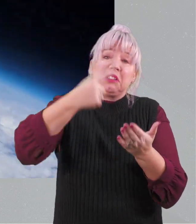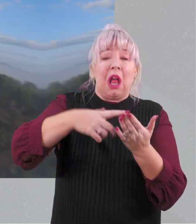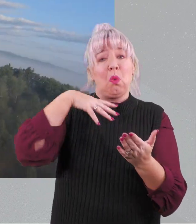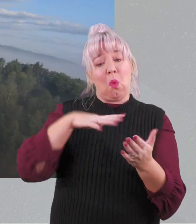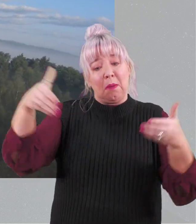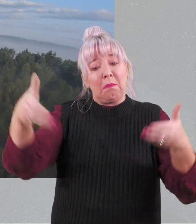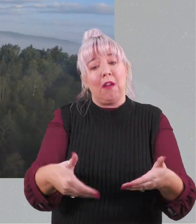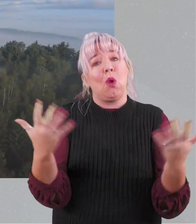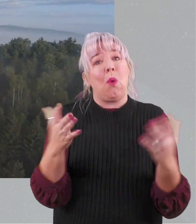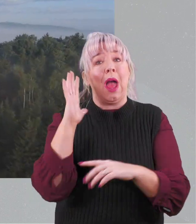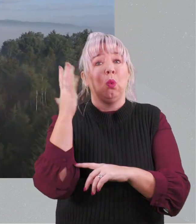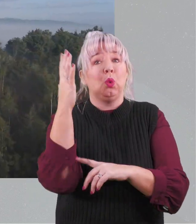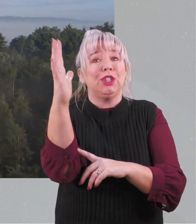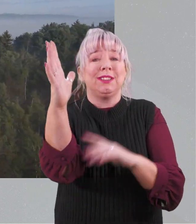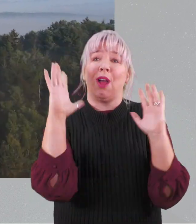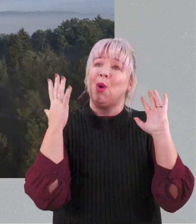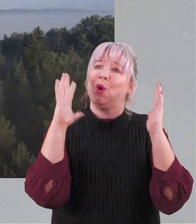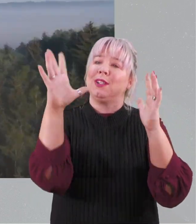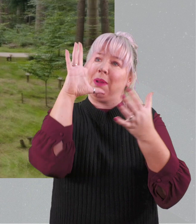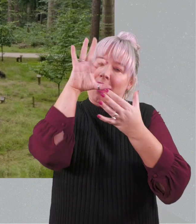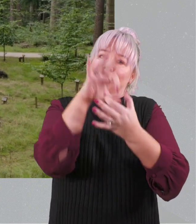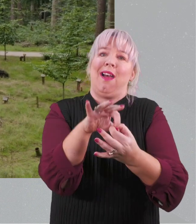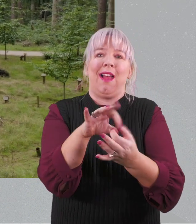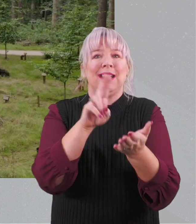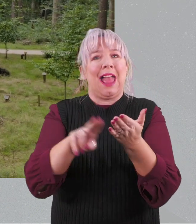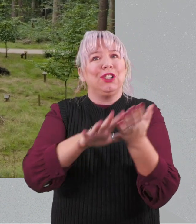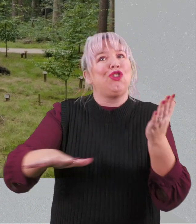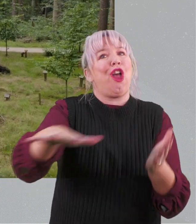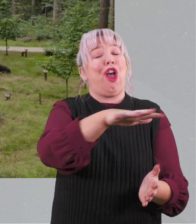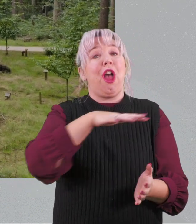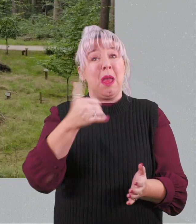You could choose to come back to nature with a woodland burial.